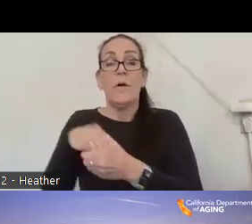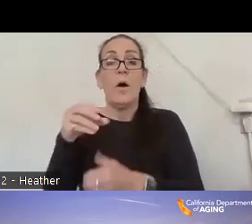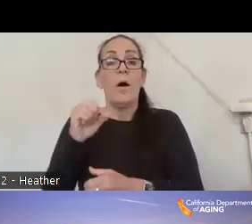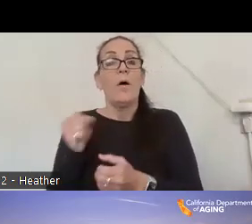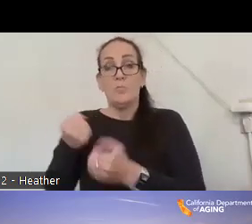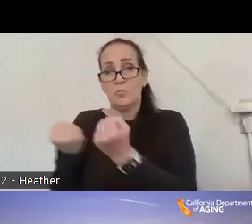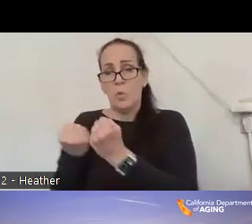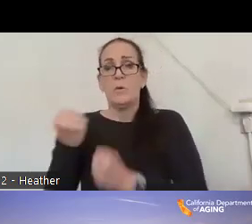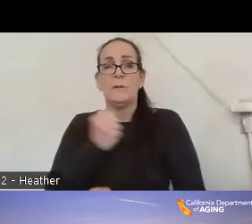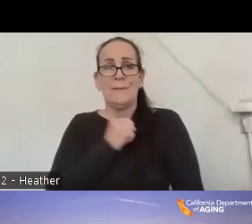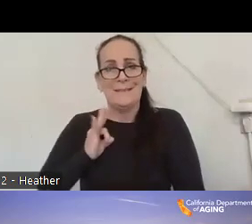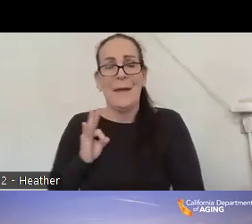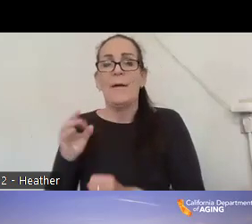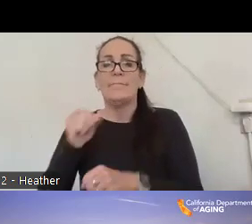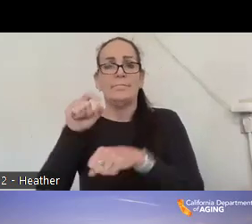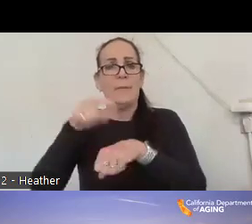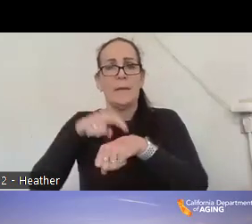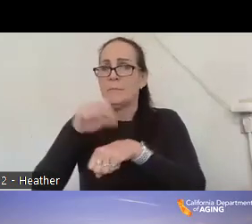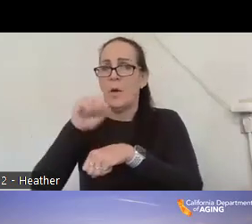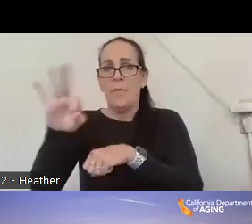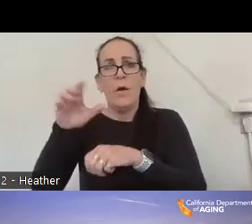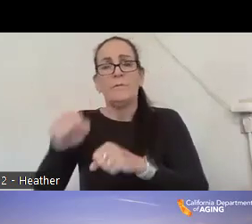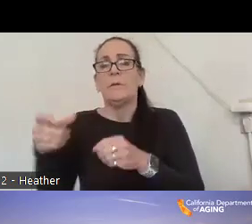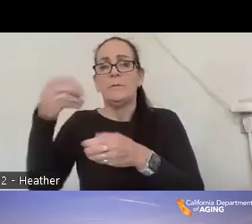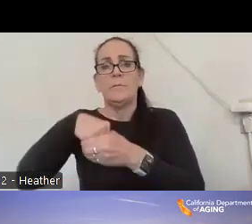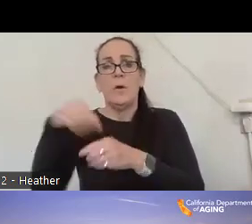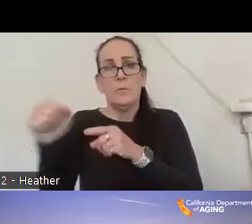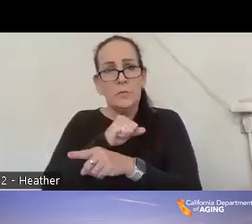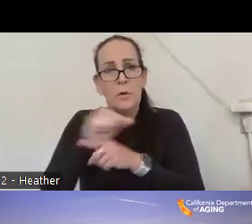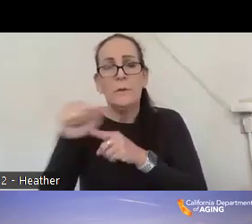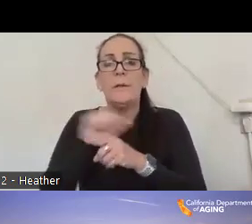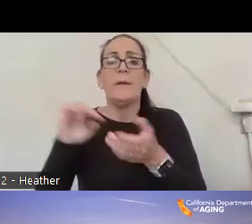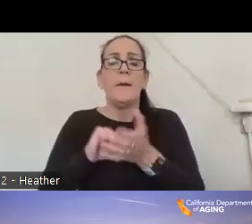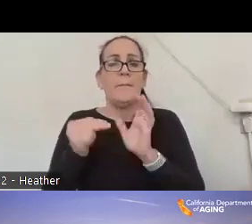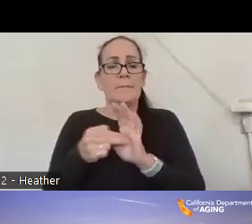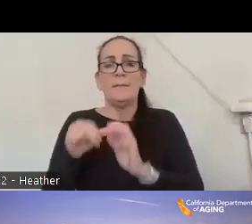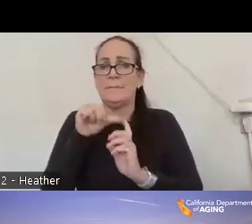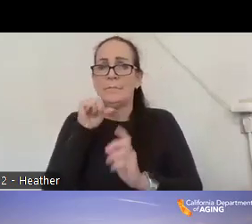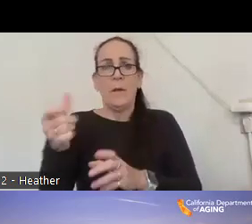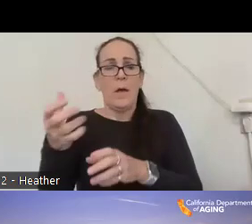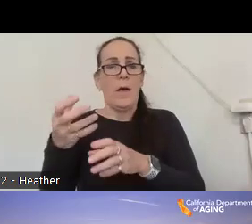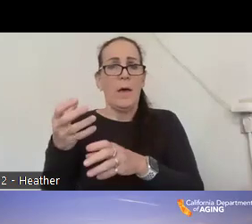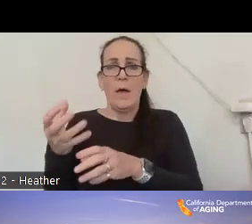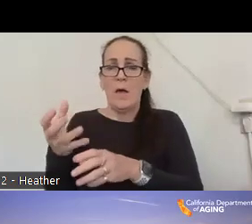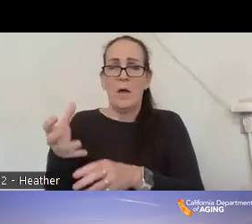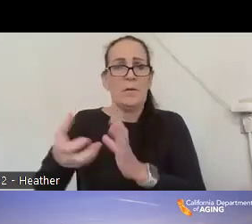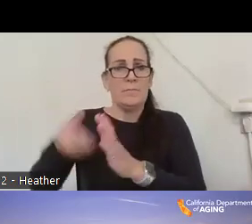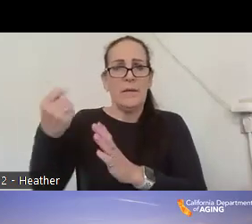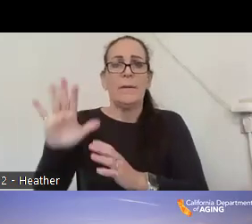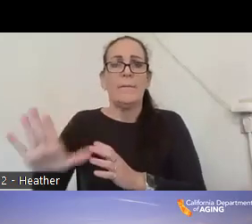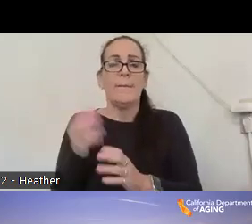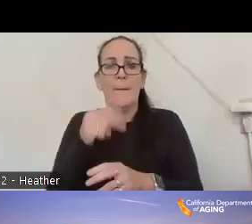have discussions, and not take away from their personal time. And that was really, really